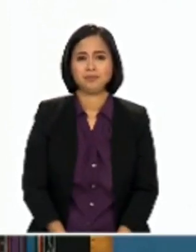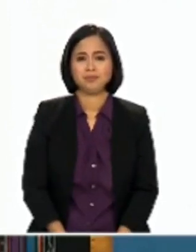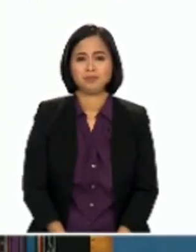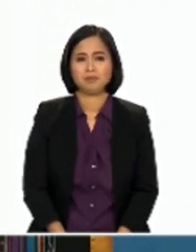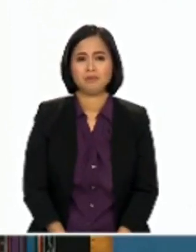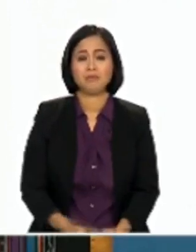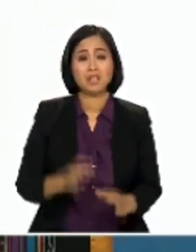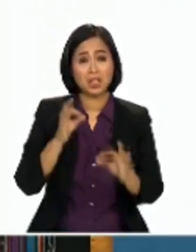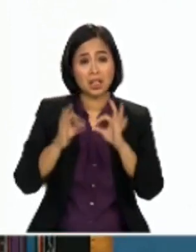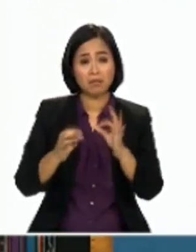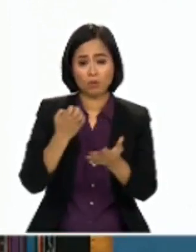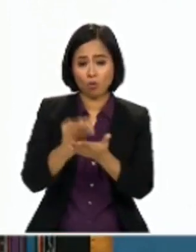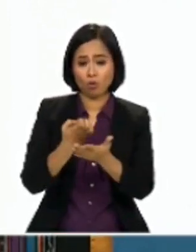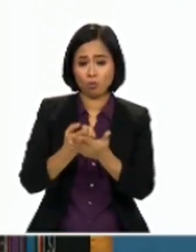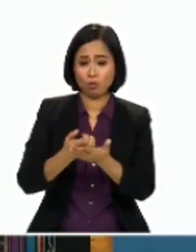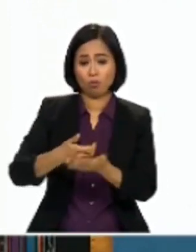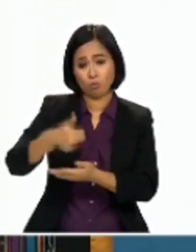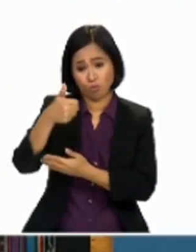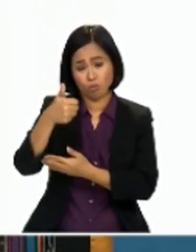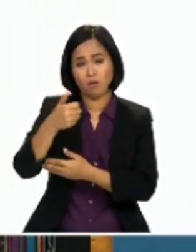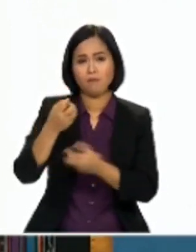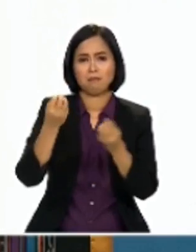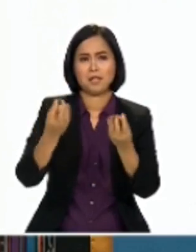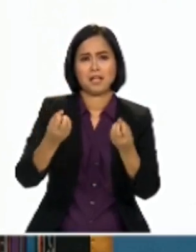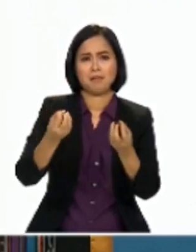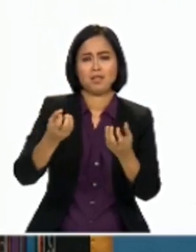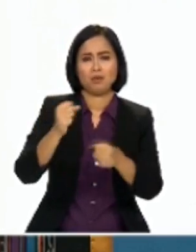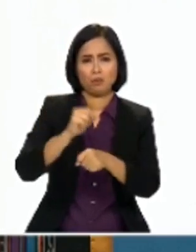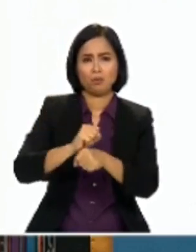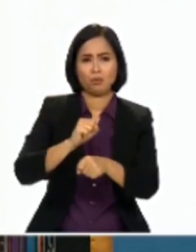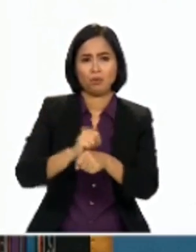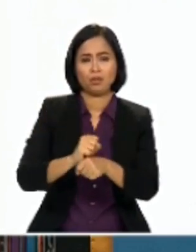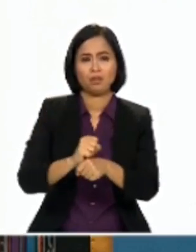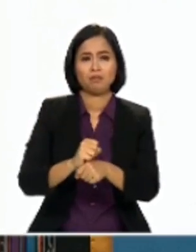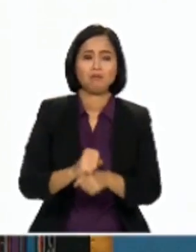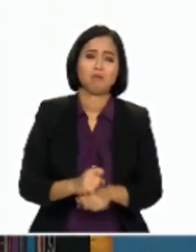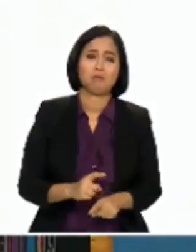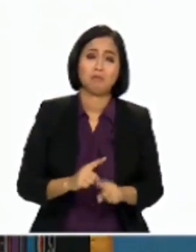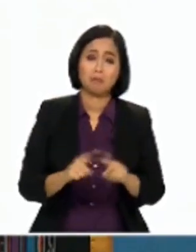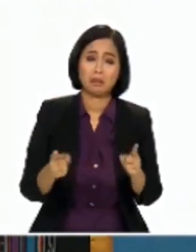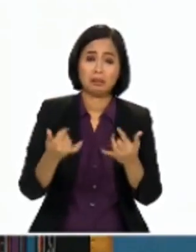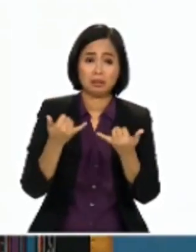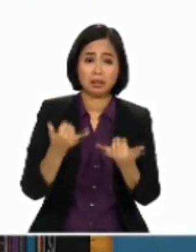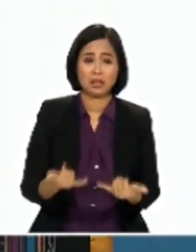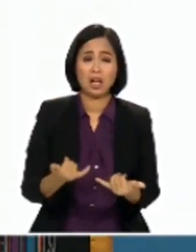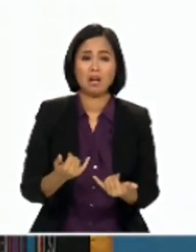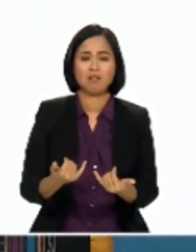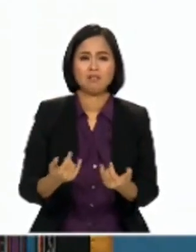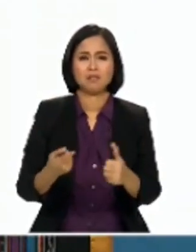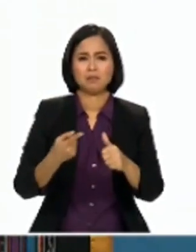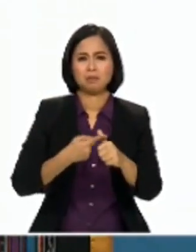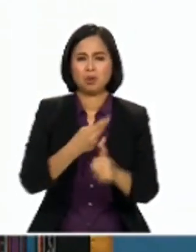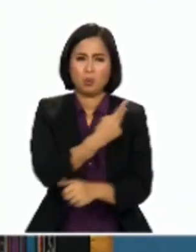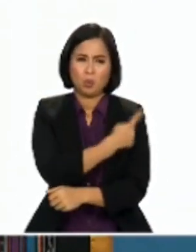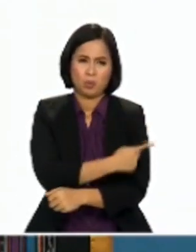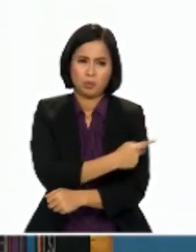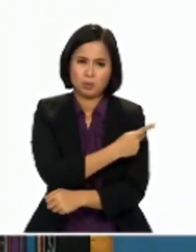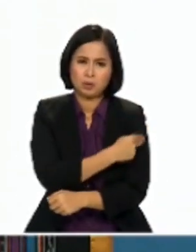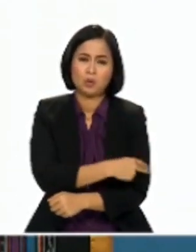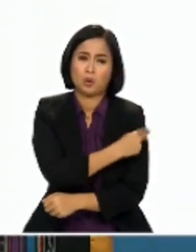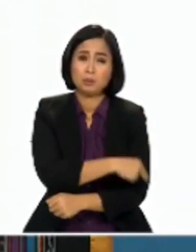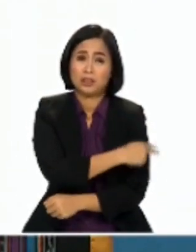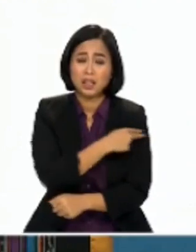the economy is good, more jobs. But in the meantime, itong hospitalization, education, the basic